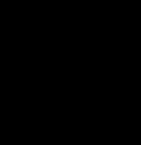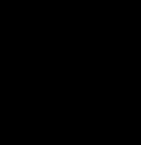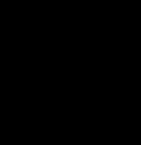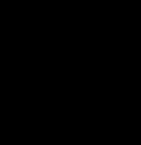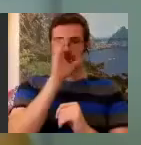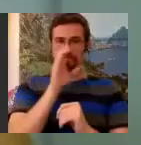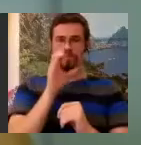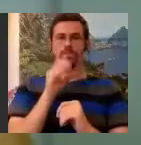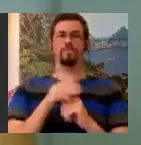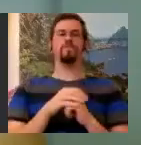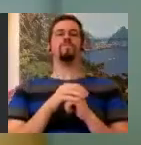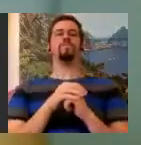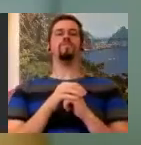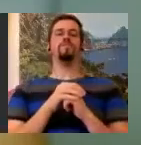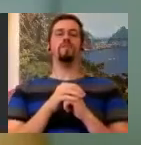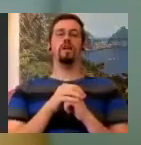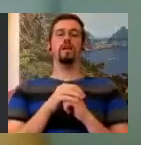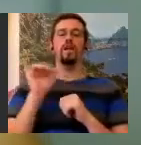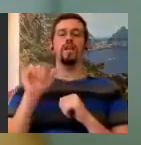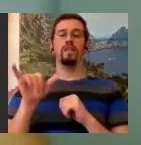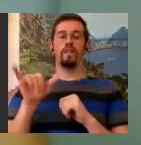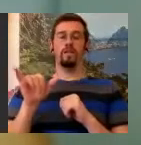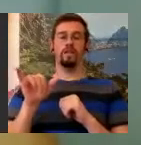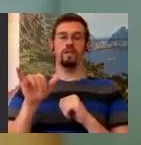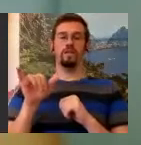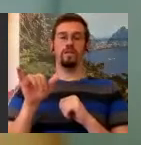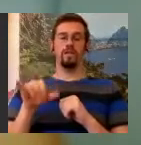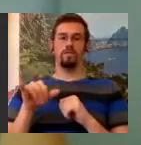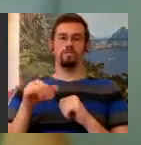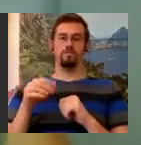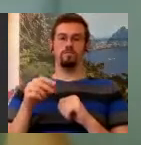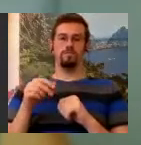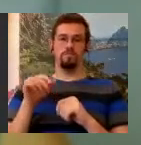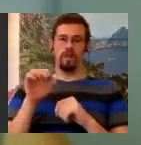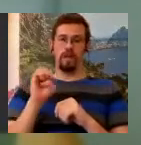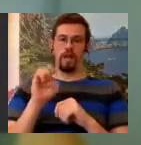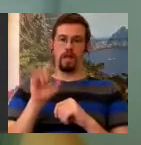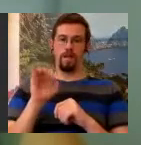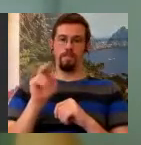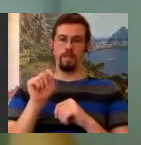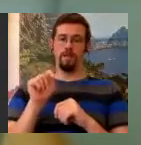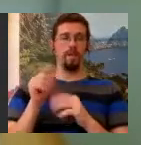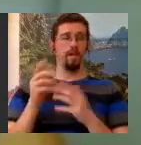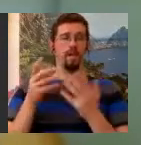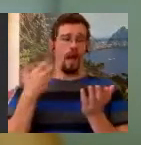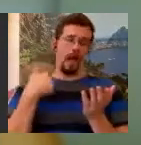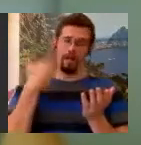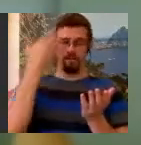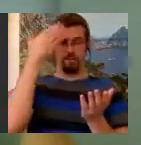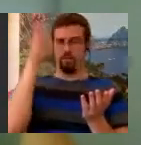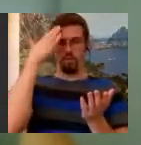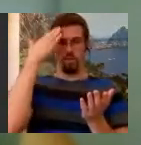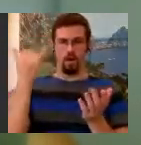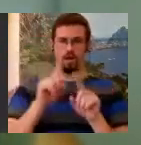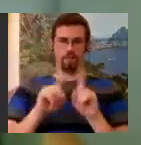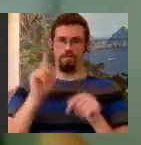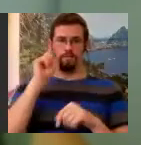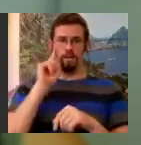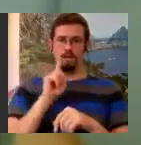relevant element is what we call the puppet. Deaf people, I don't know why, deaf people don't like this